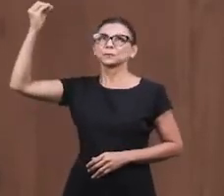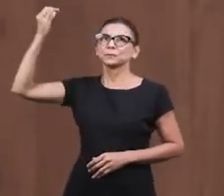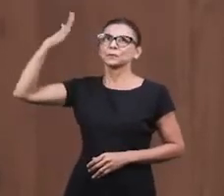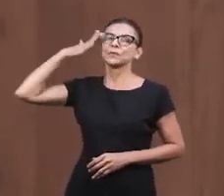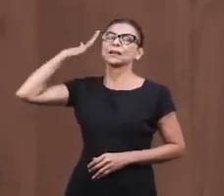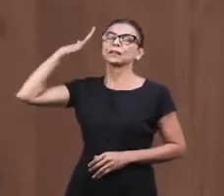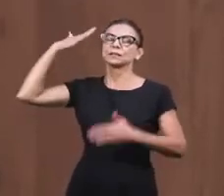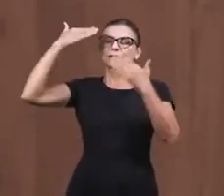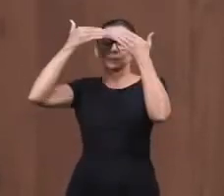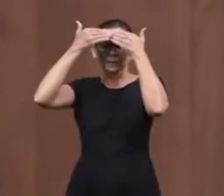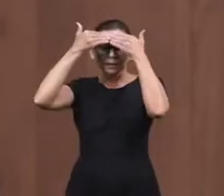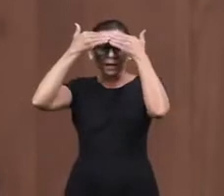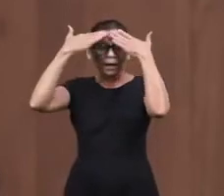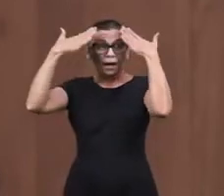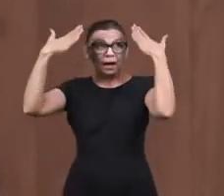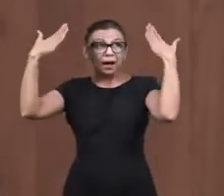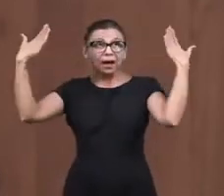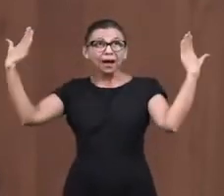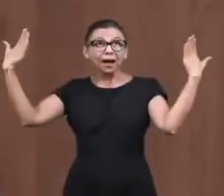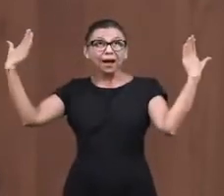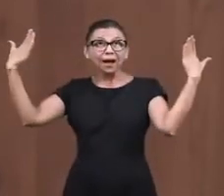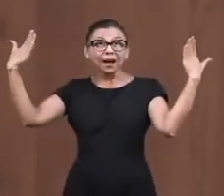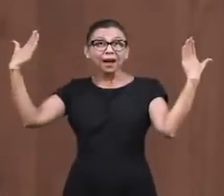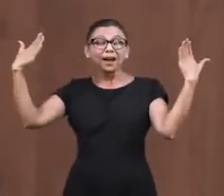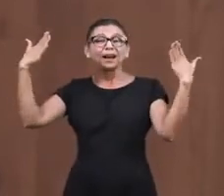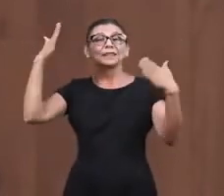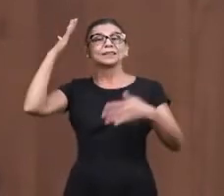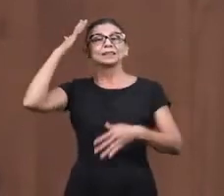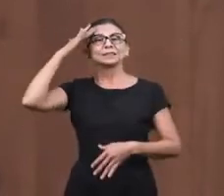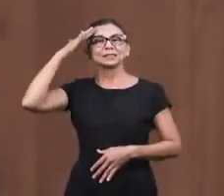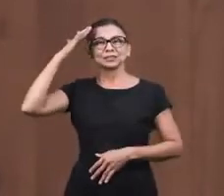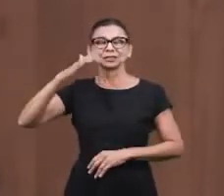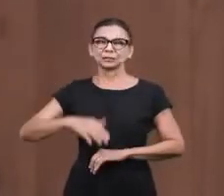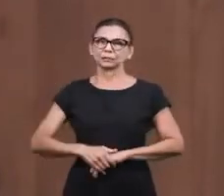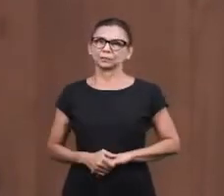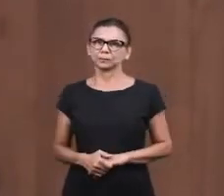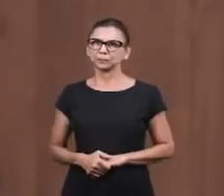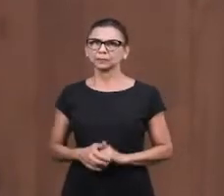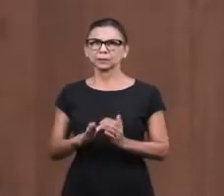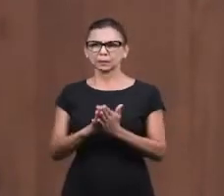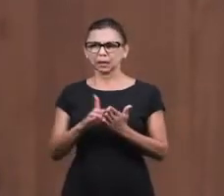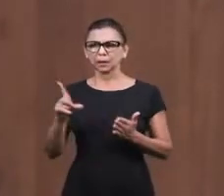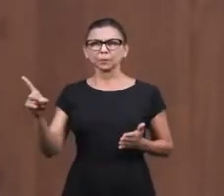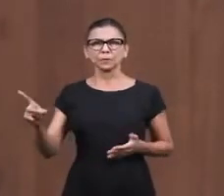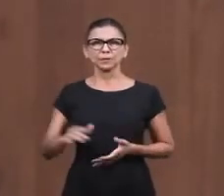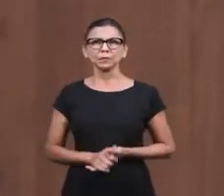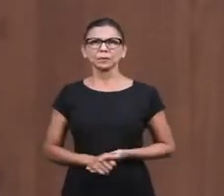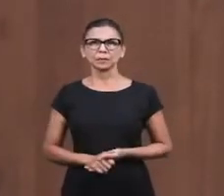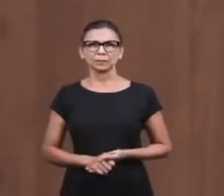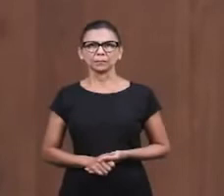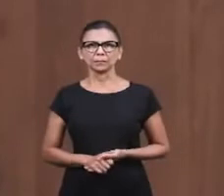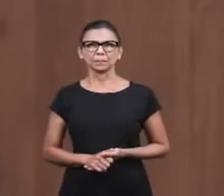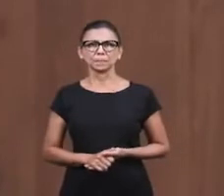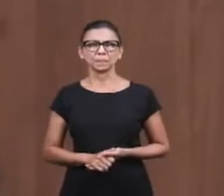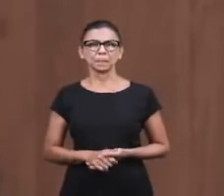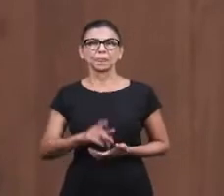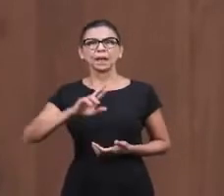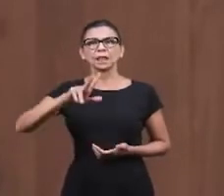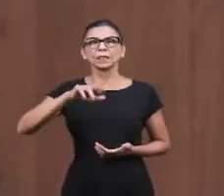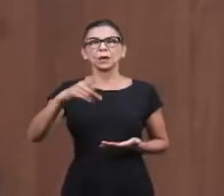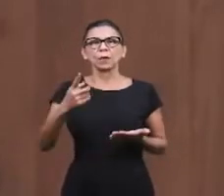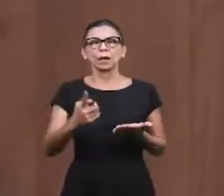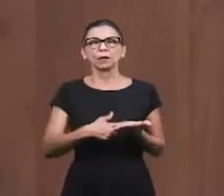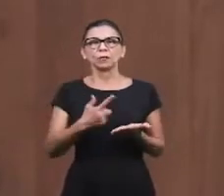to value the Word of the Lord greatly. The Bible is not a book to be there next to